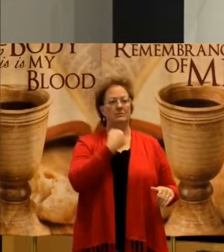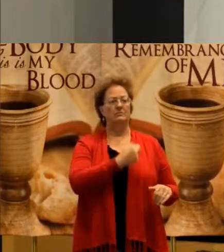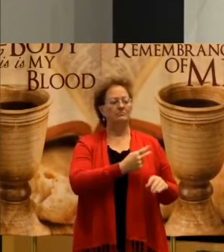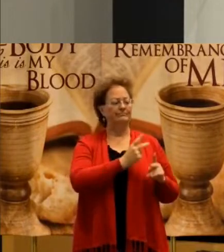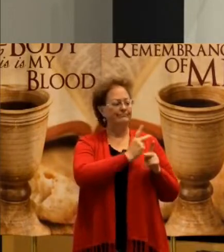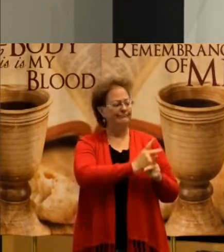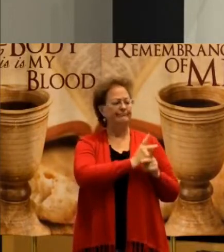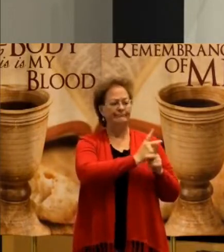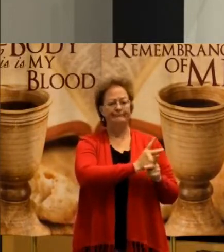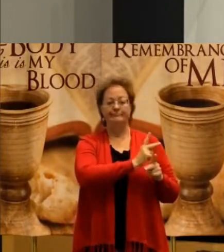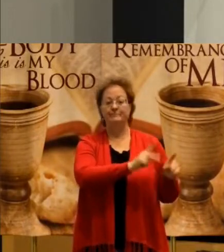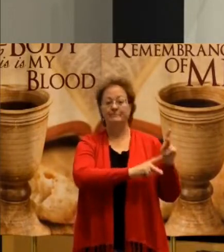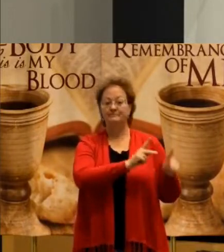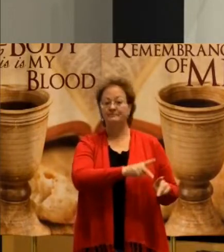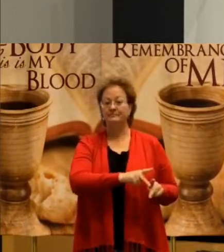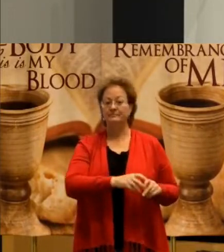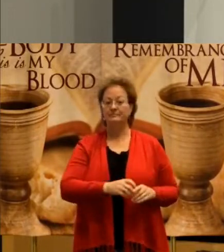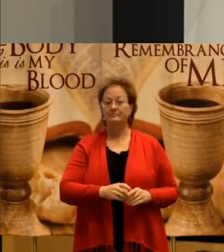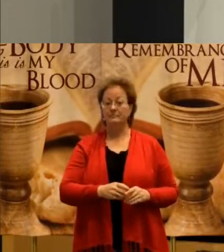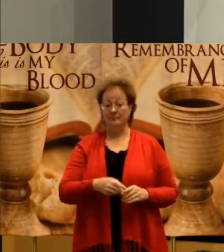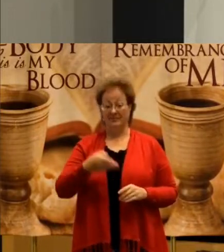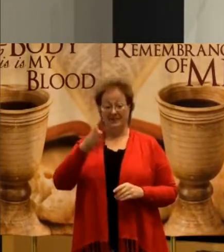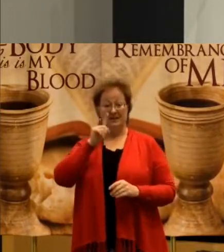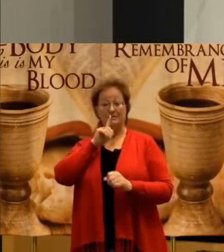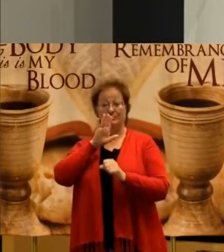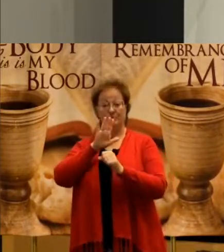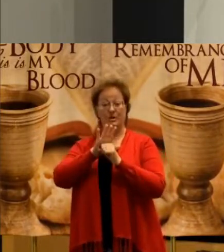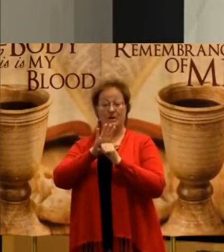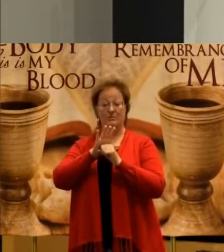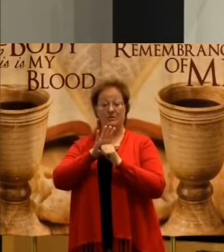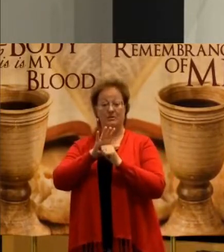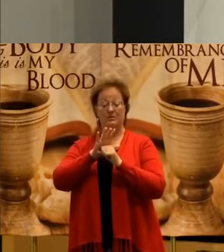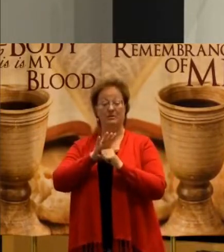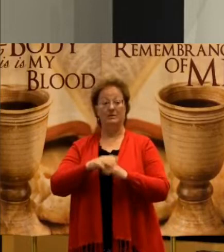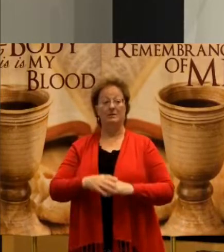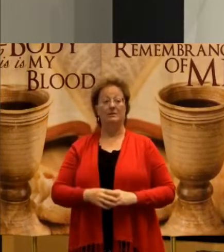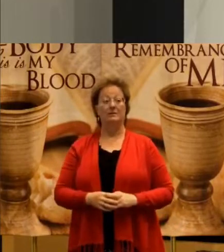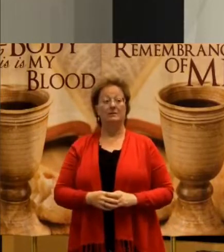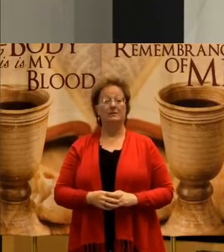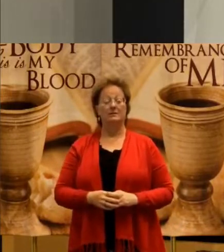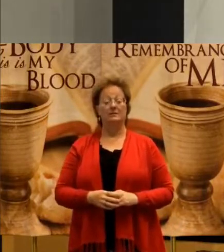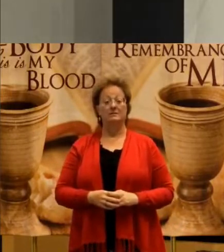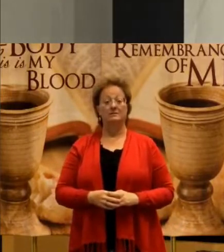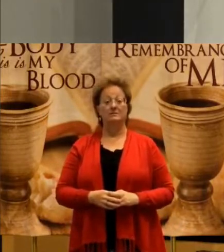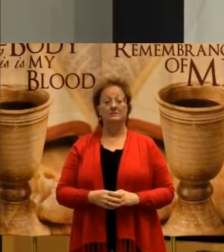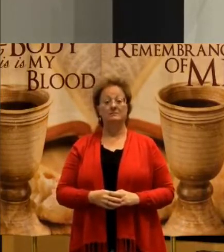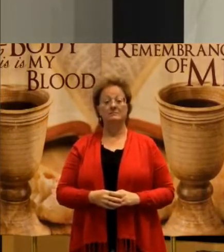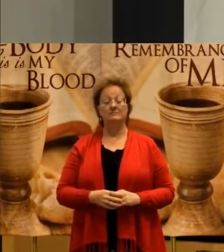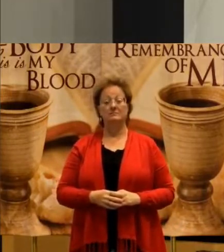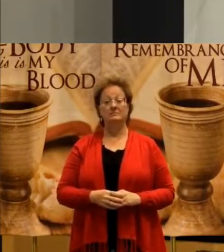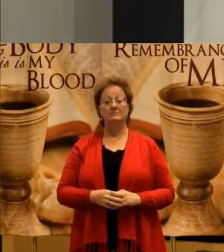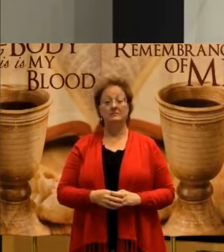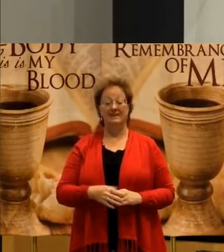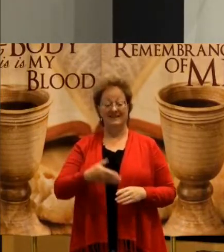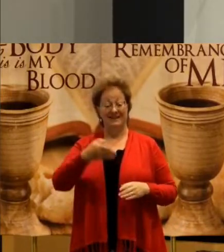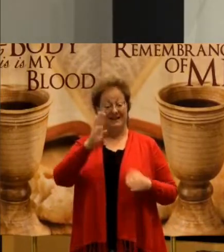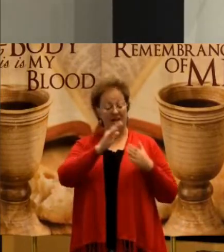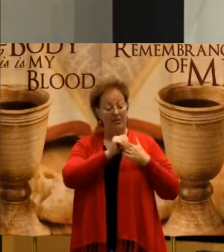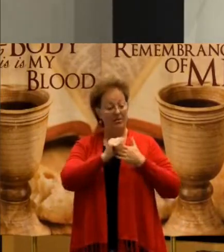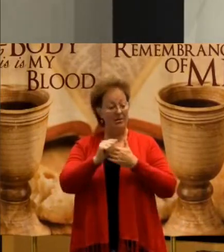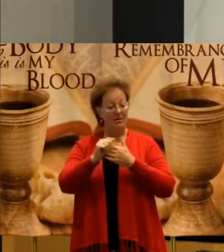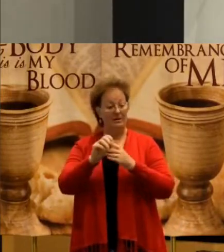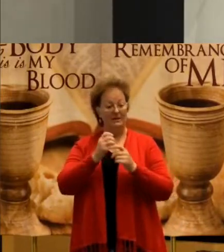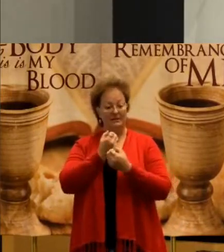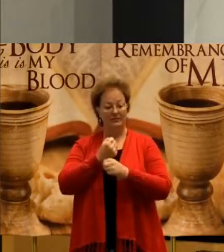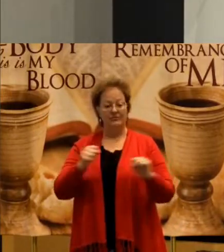And it's so tragic because of the promise that God's people had made to God. After God had led the Israelites out of their slavery in